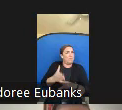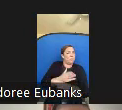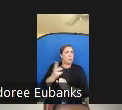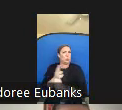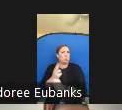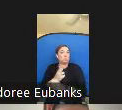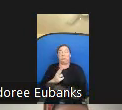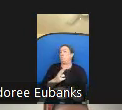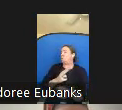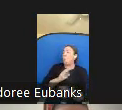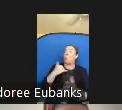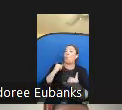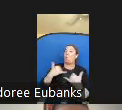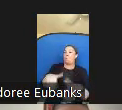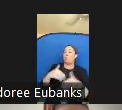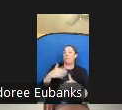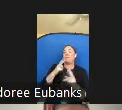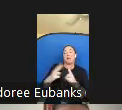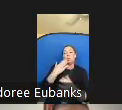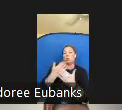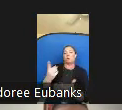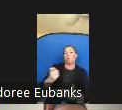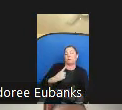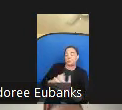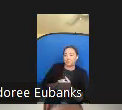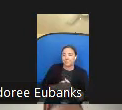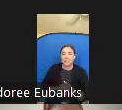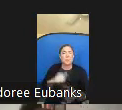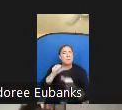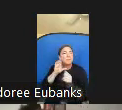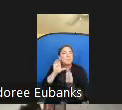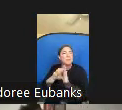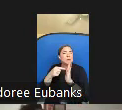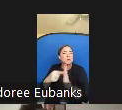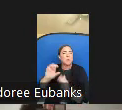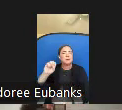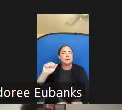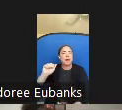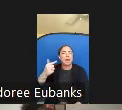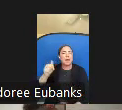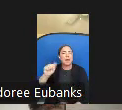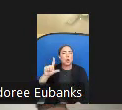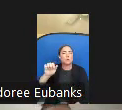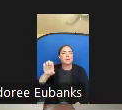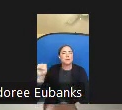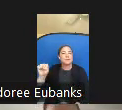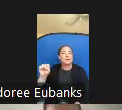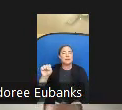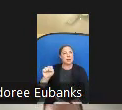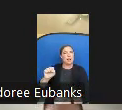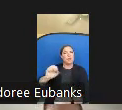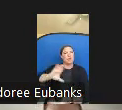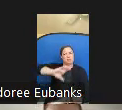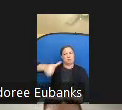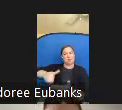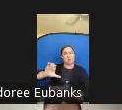good question. So in that one area where I showed you at Sagalasus, where we have evidence that it's sitting on the ground, probably left over